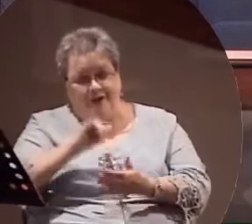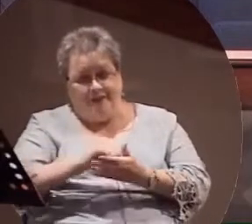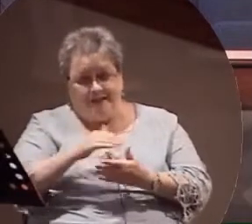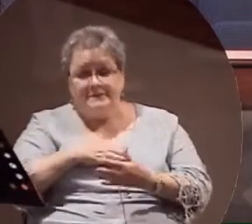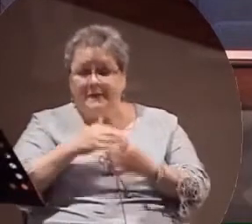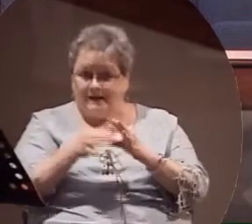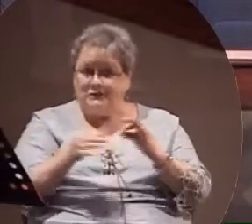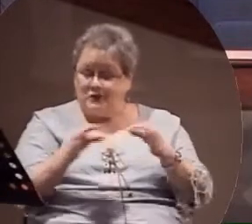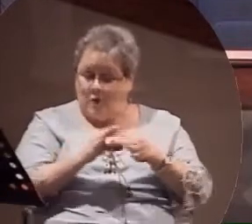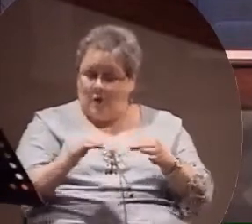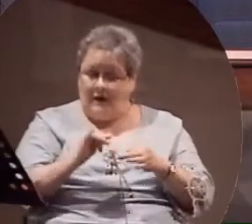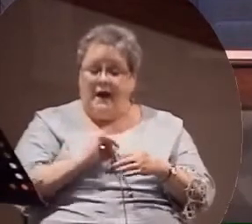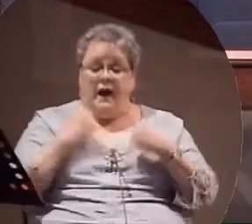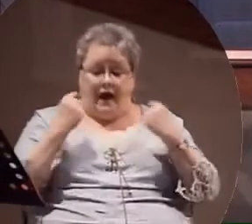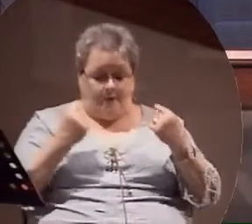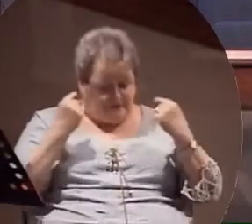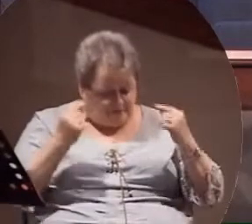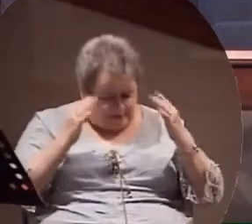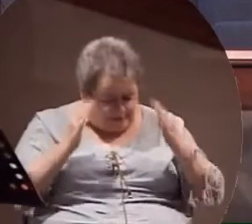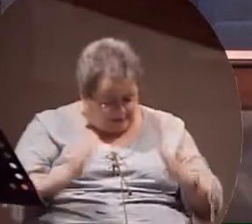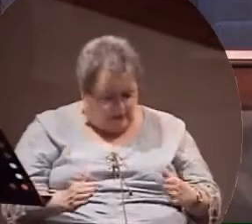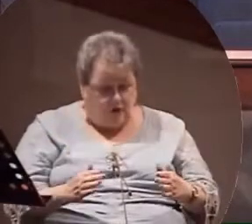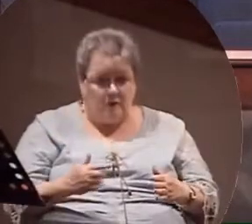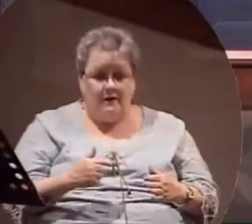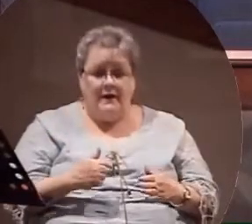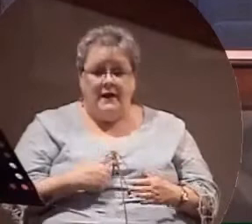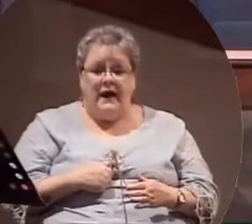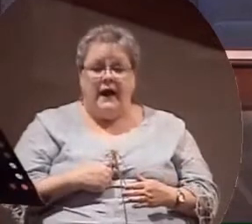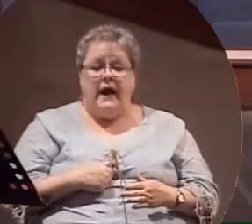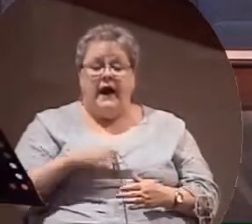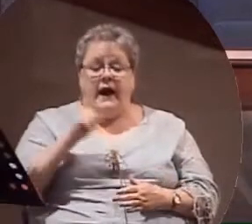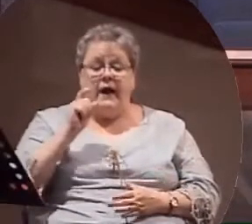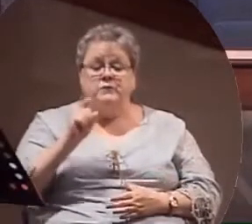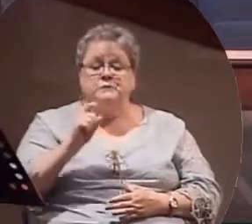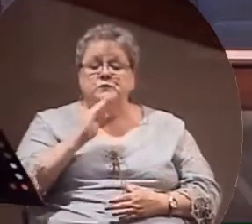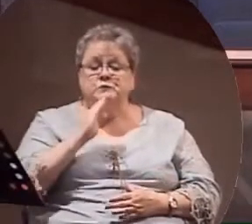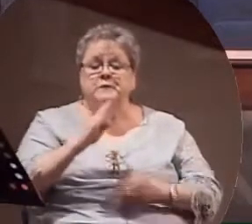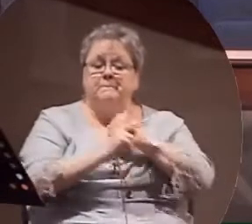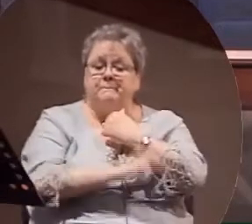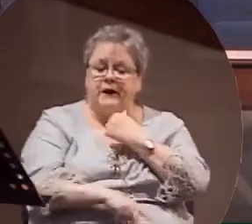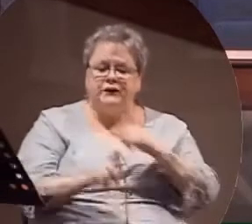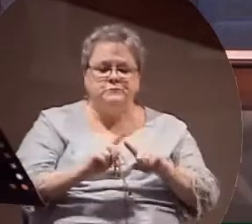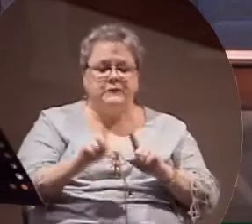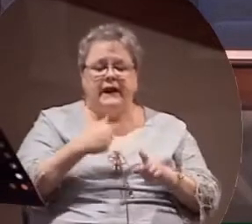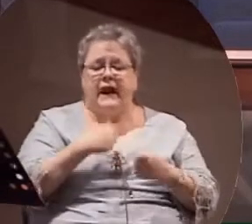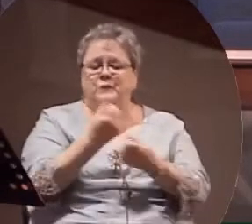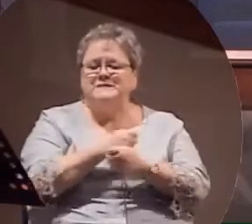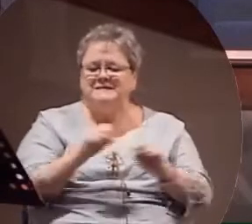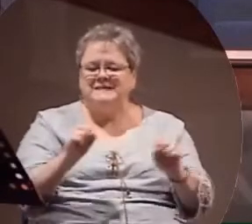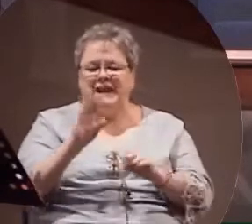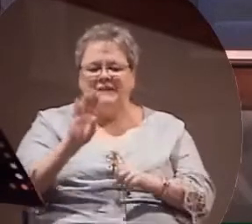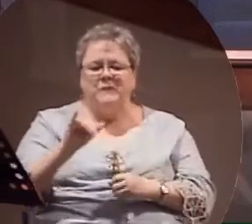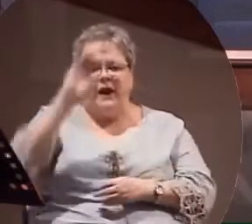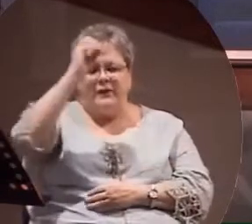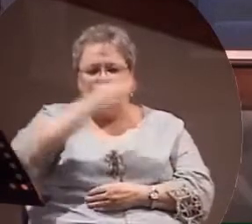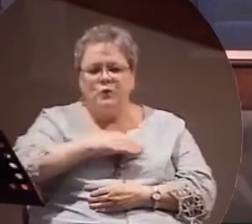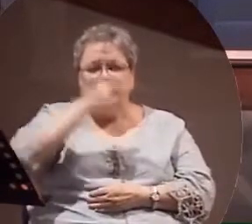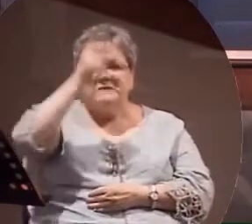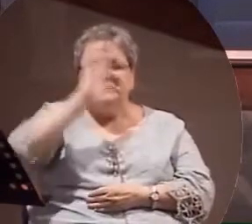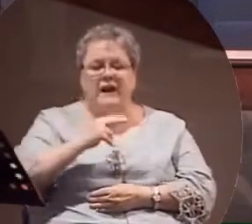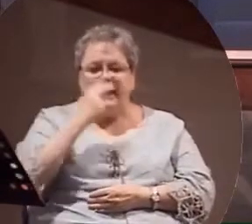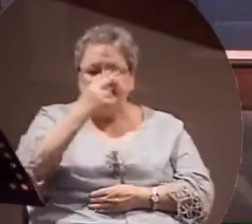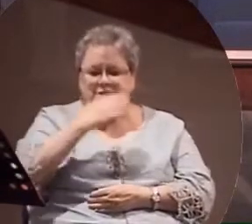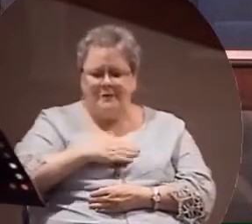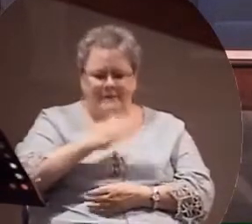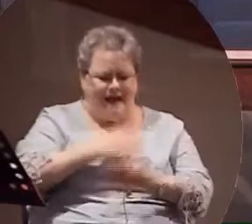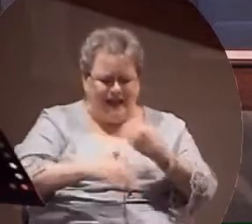story. I was a sinner. I was sentenced, but then came the good day when I got saved by the grace of God. I saw on my